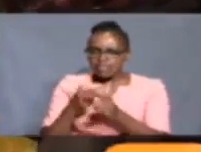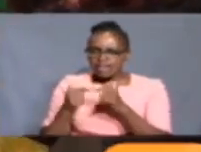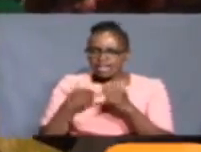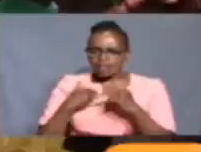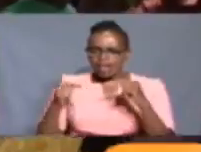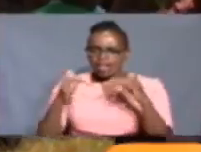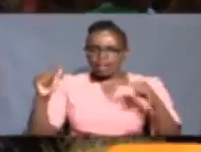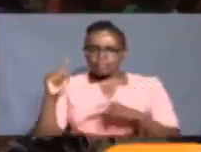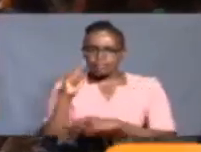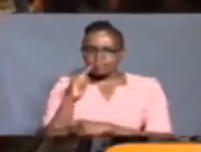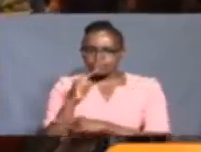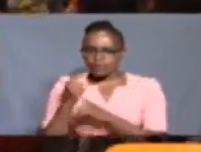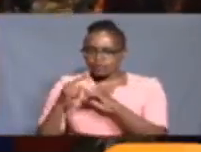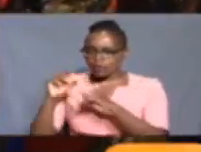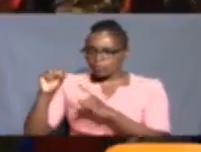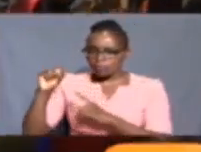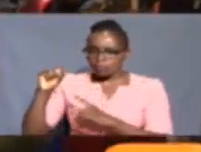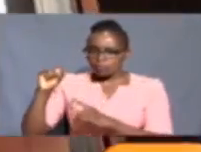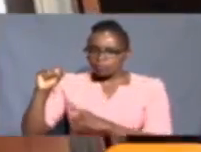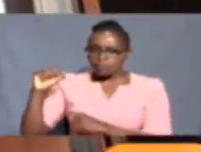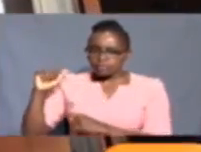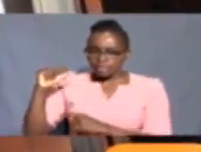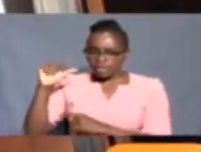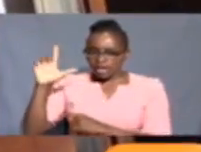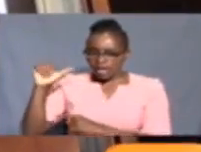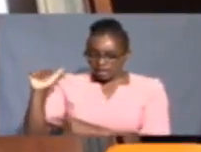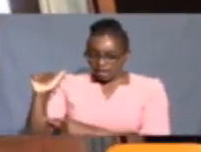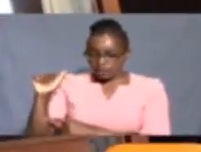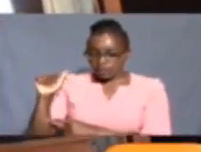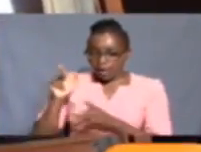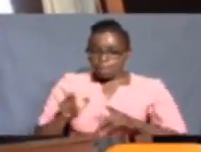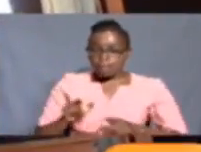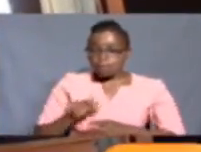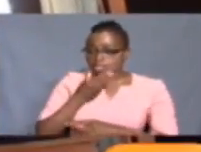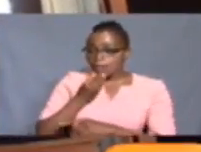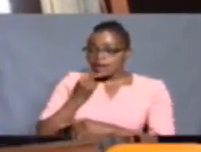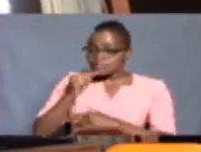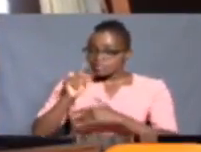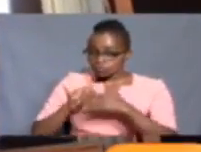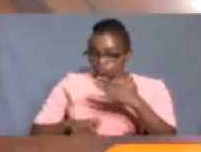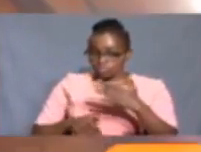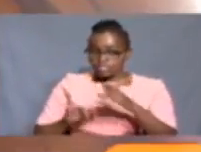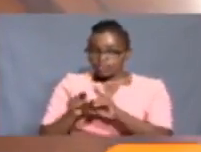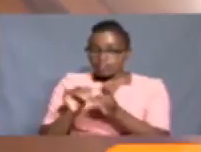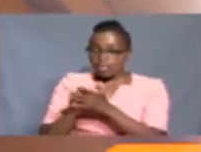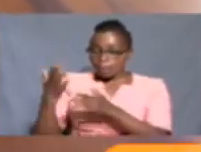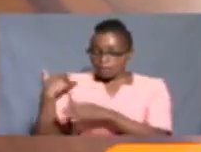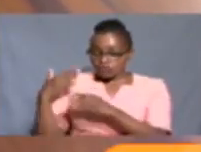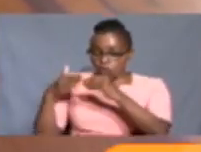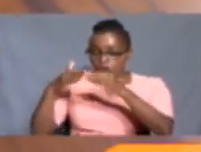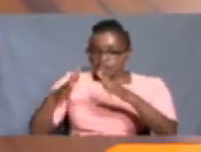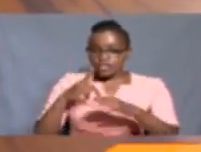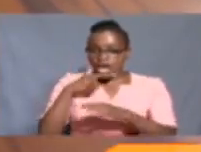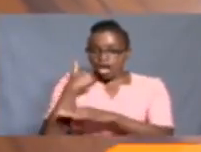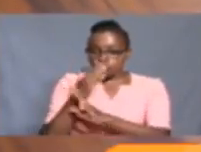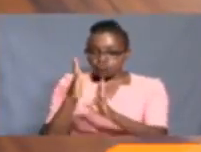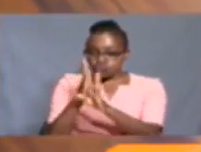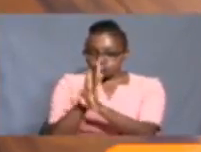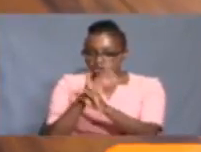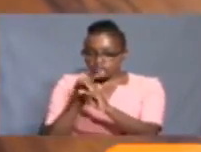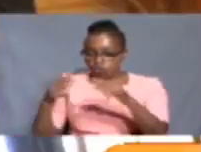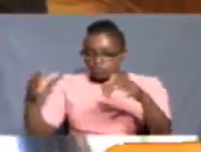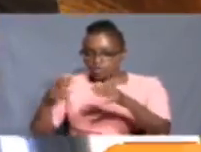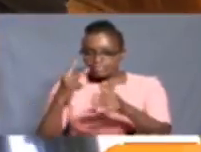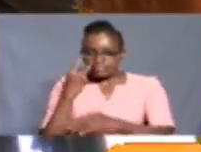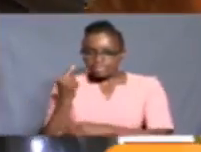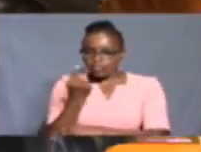hostility from the Sagalla people. And as Monyumba tells us, intervention by their then leader, Mwaki Chuchu, who hid him from the community, appeared